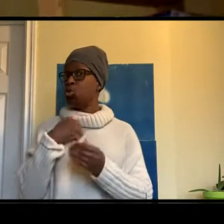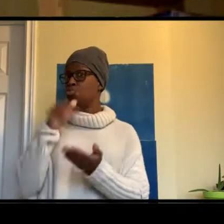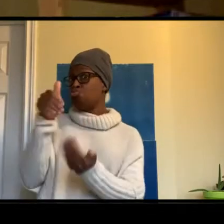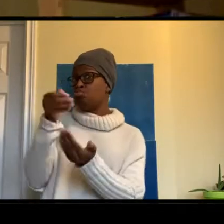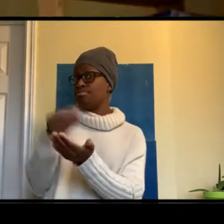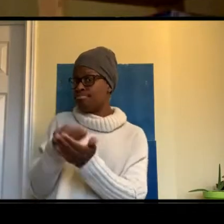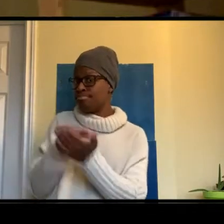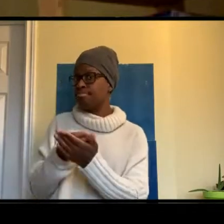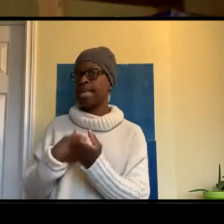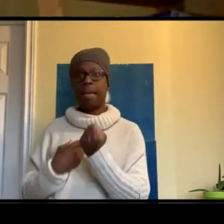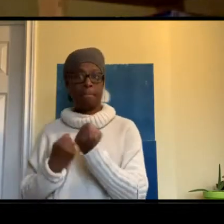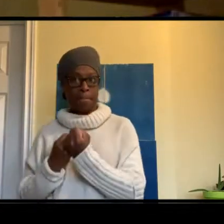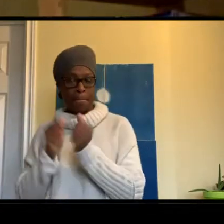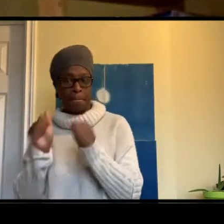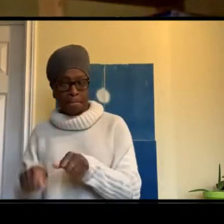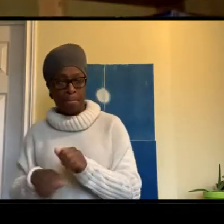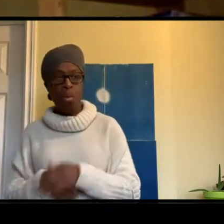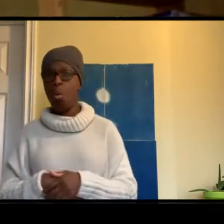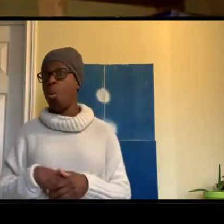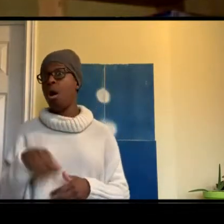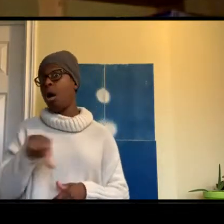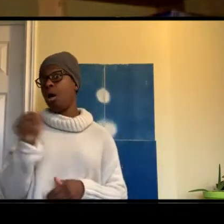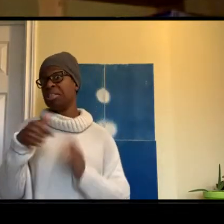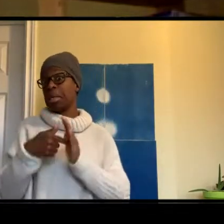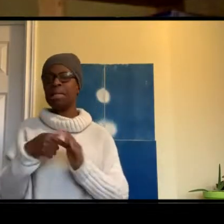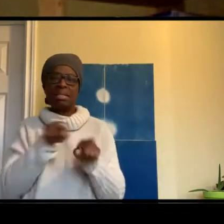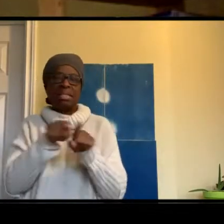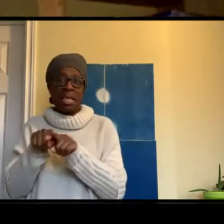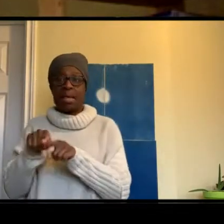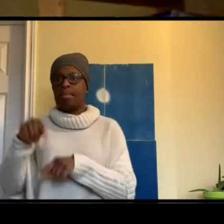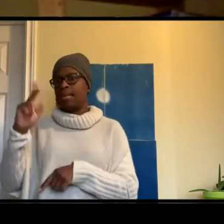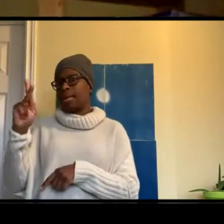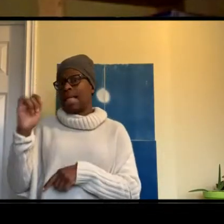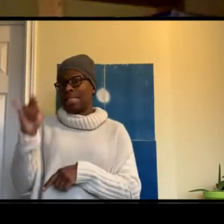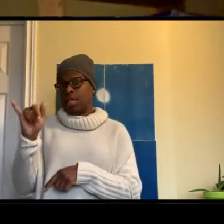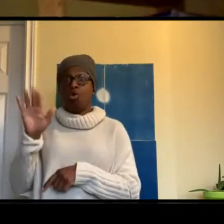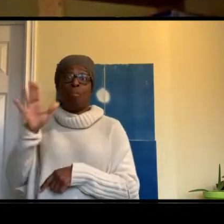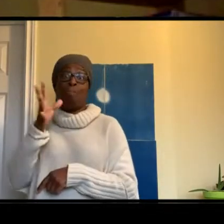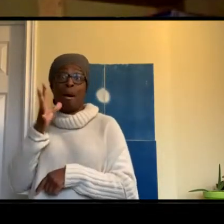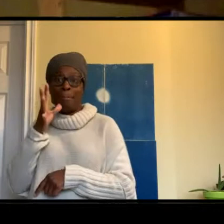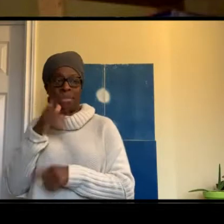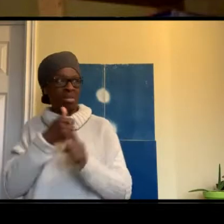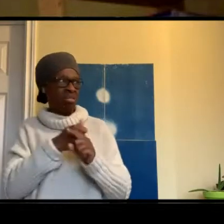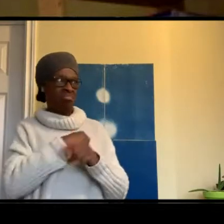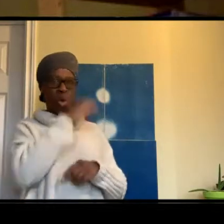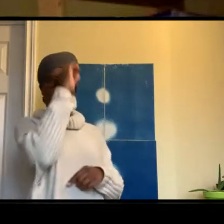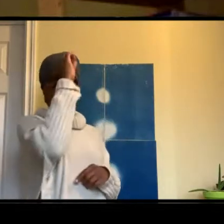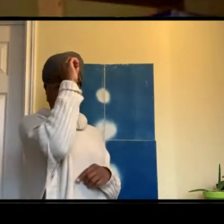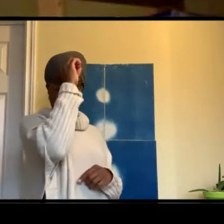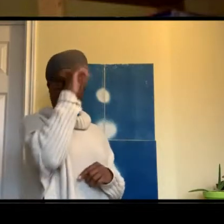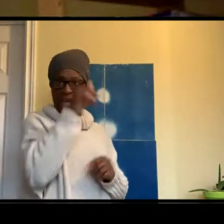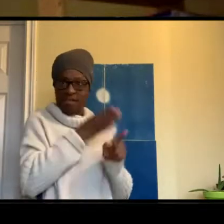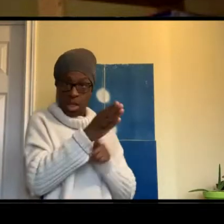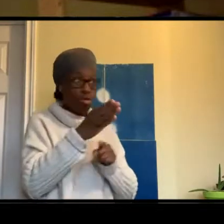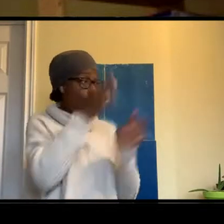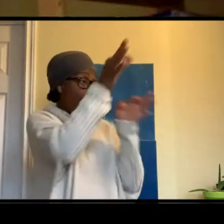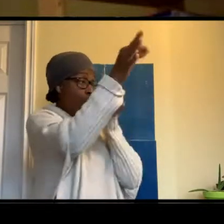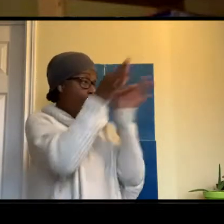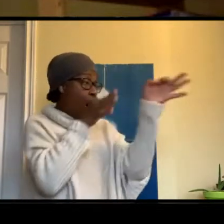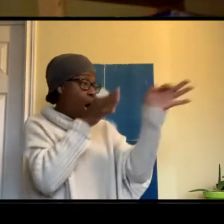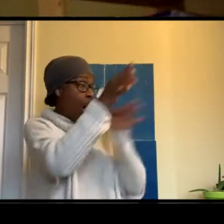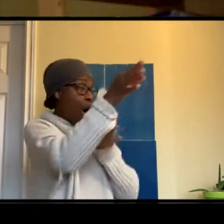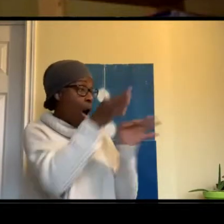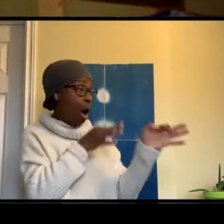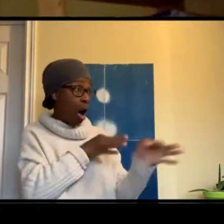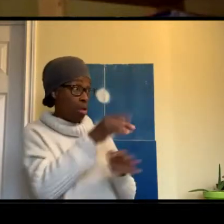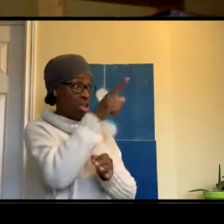really doesn't know what you're doing, who really doesn't understand it, and you talk to that person until they get it. And through that process of talking